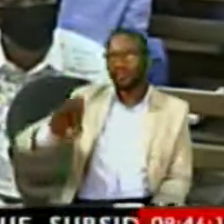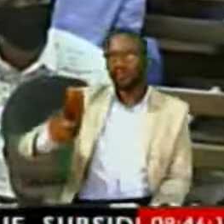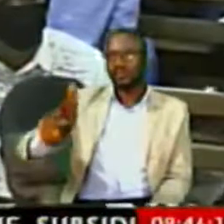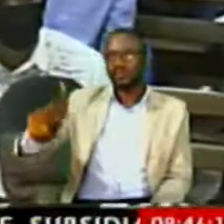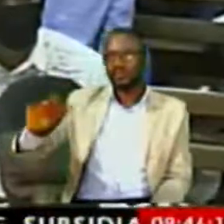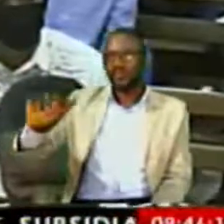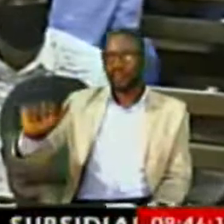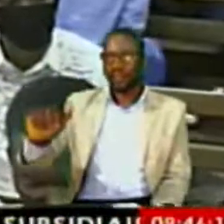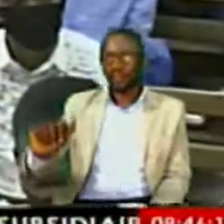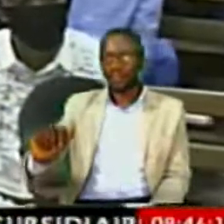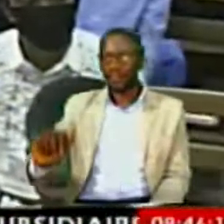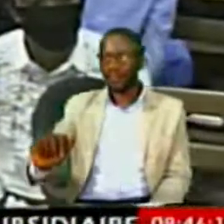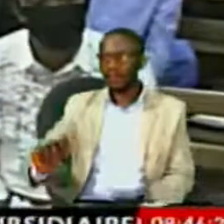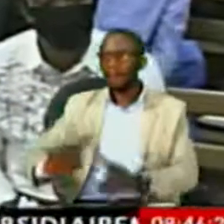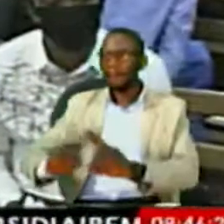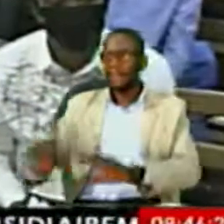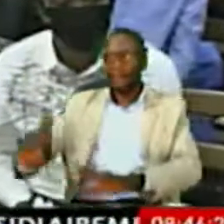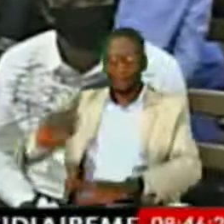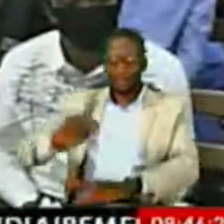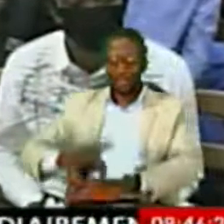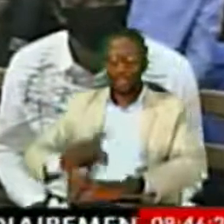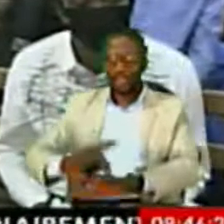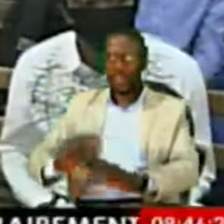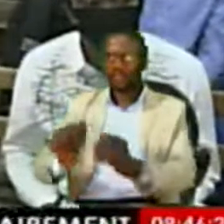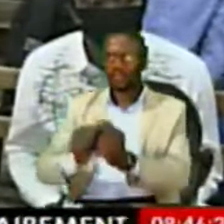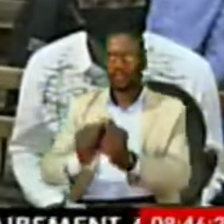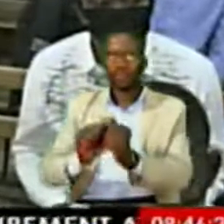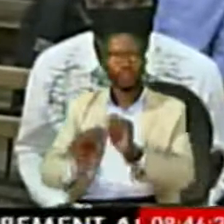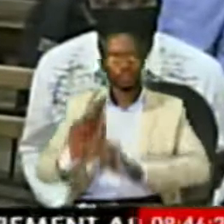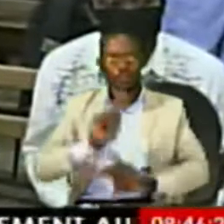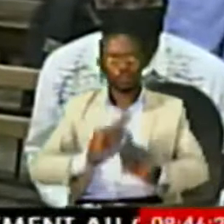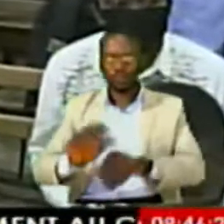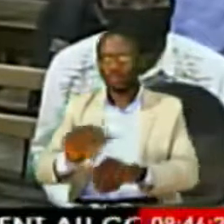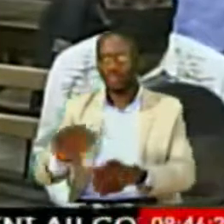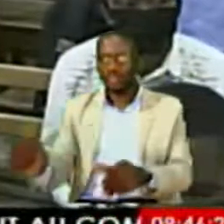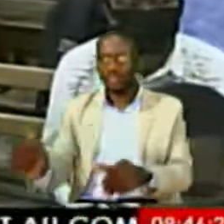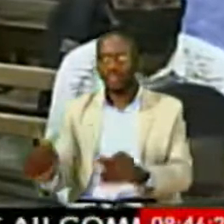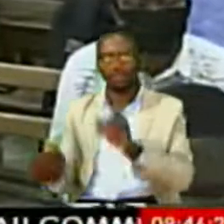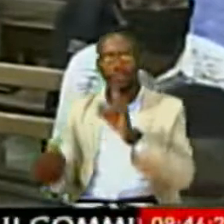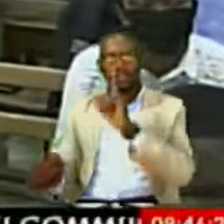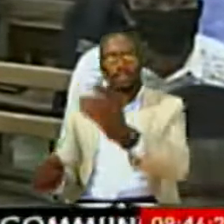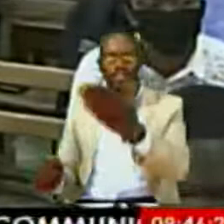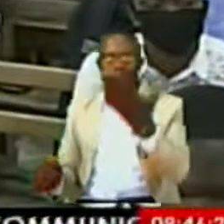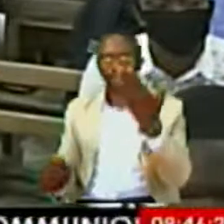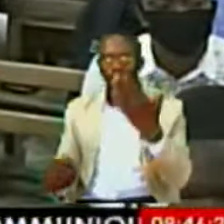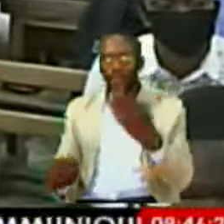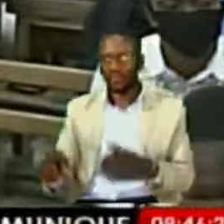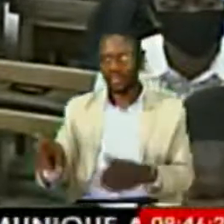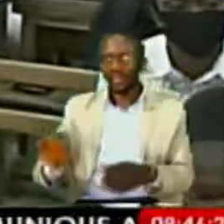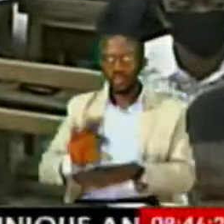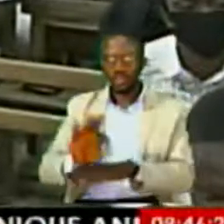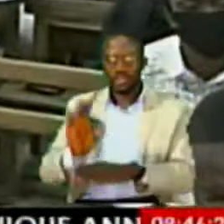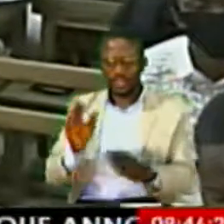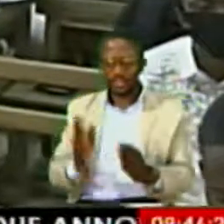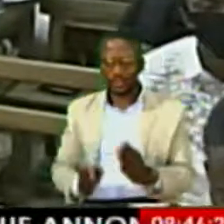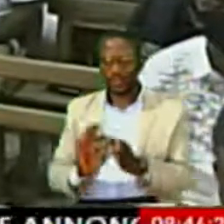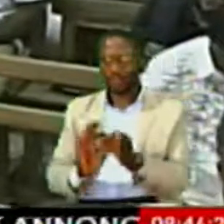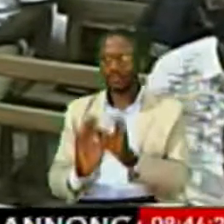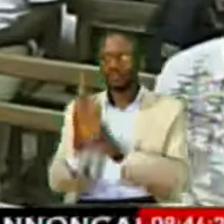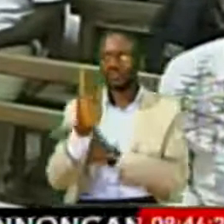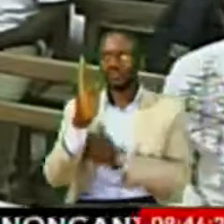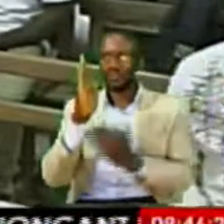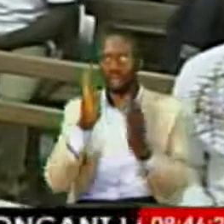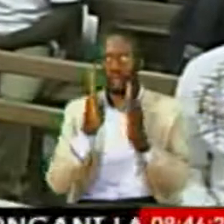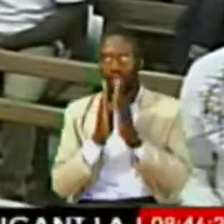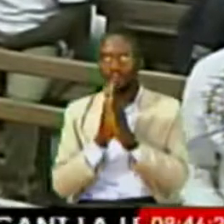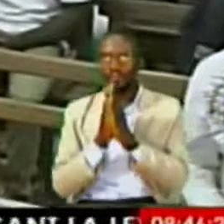Mais Pierre. But Peter. Et les autres. And the others. Ils étaient les élus de Dieu. They were the elect of God. Amen. Amen.